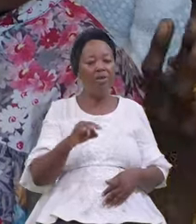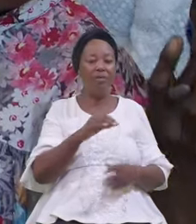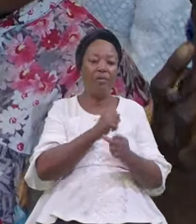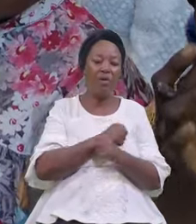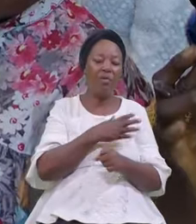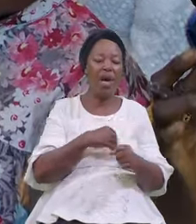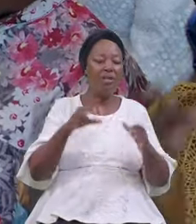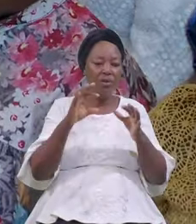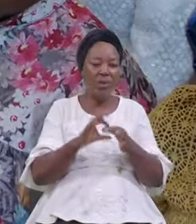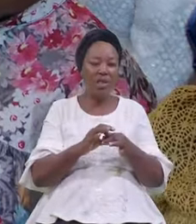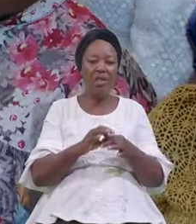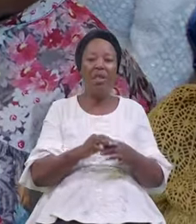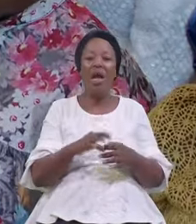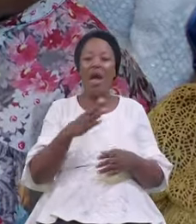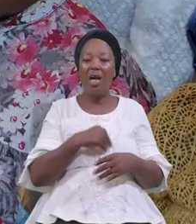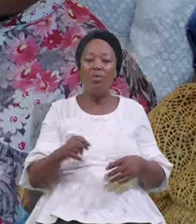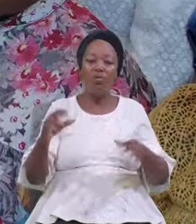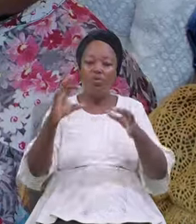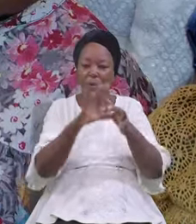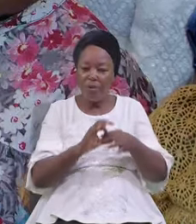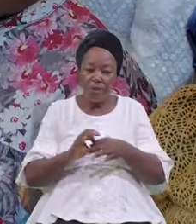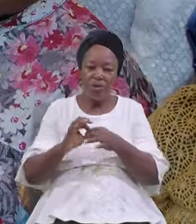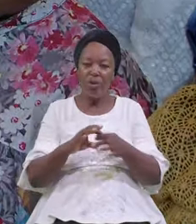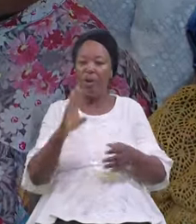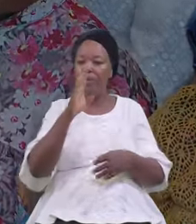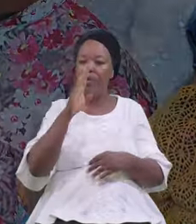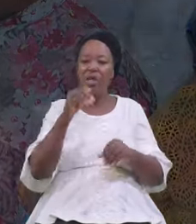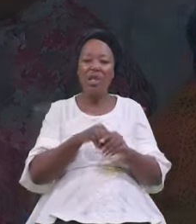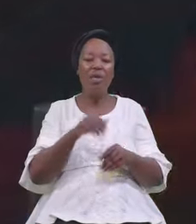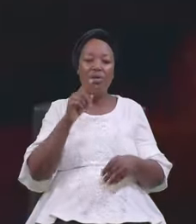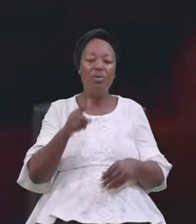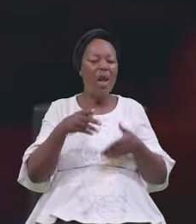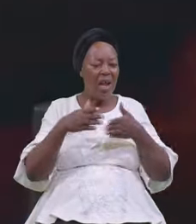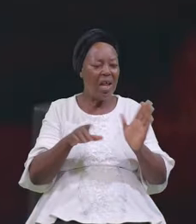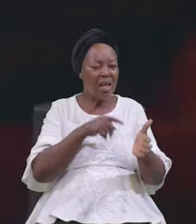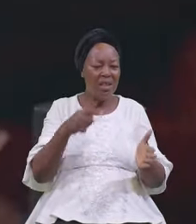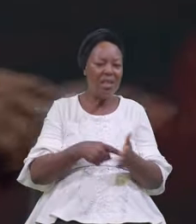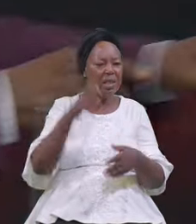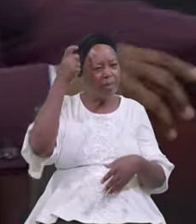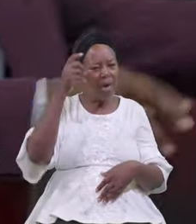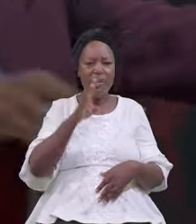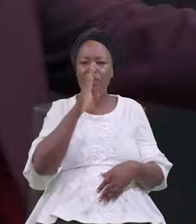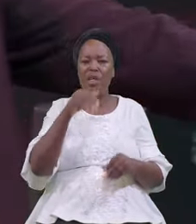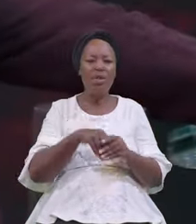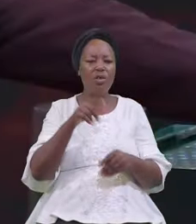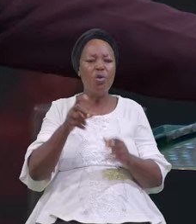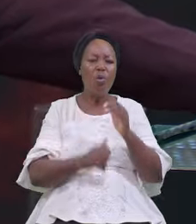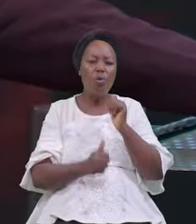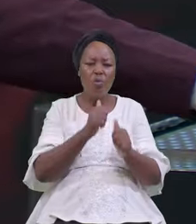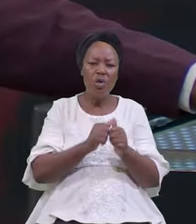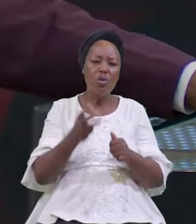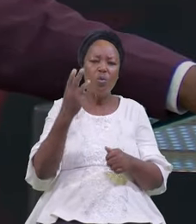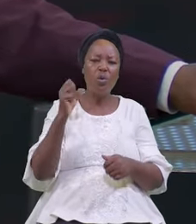of unity and cooperation be in you. Let this mind be in you, which was